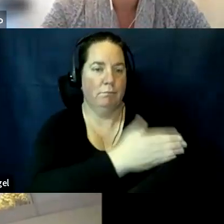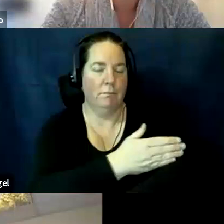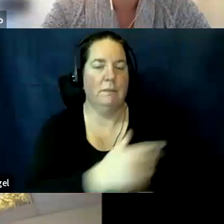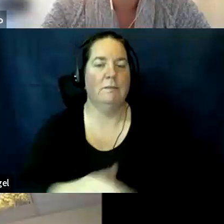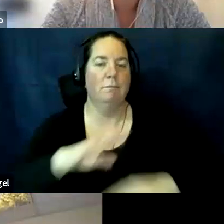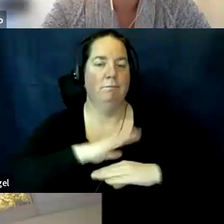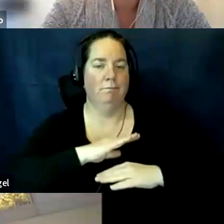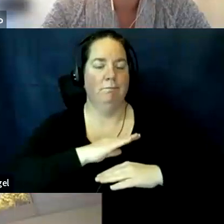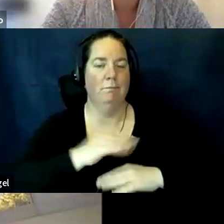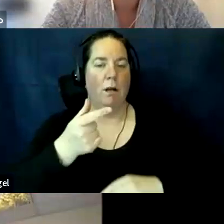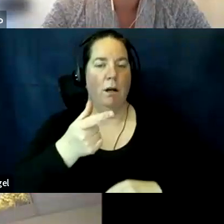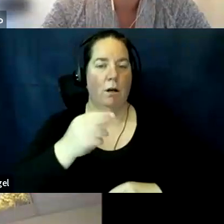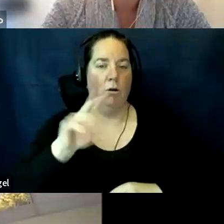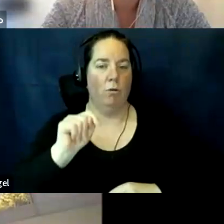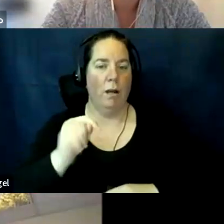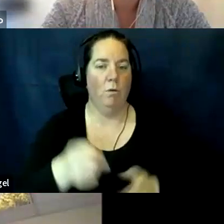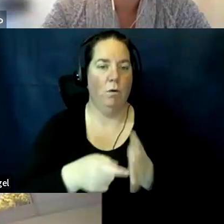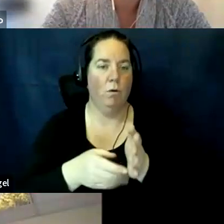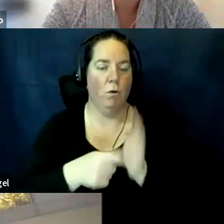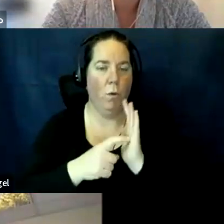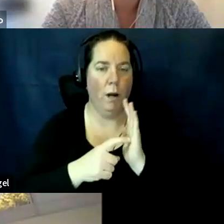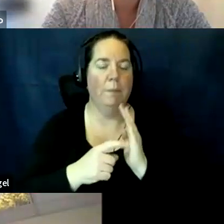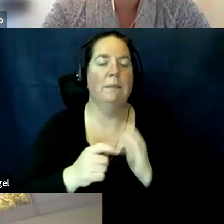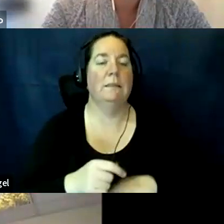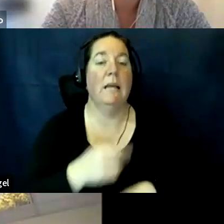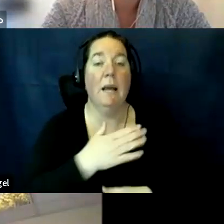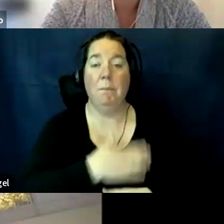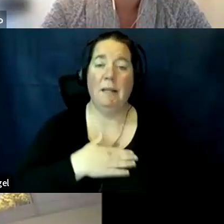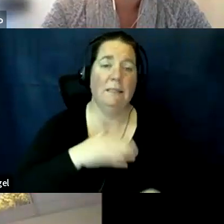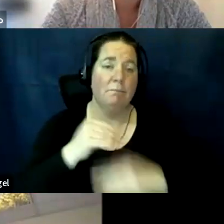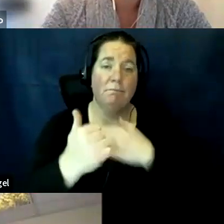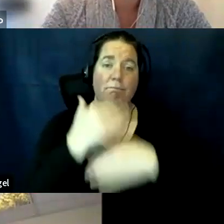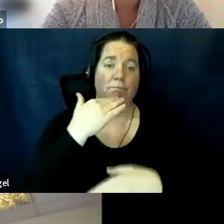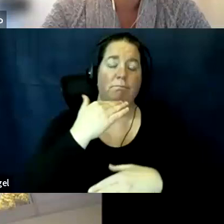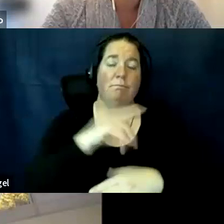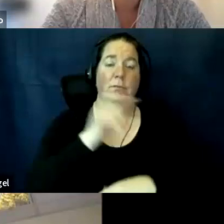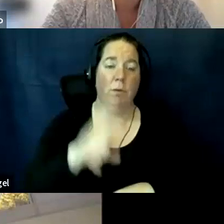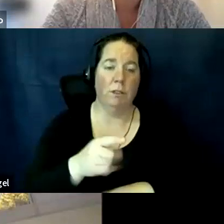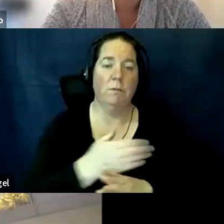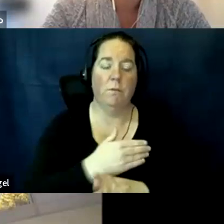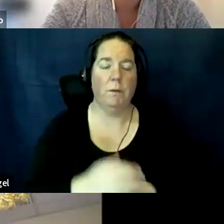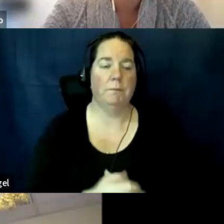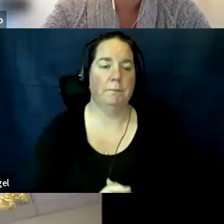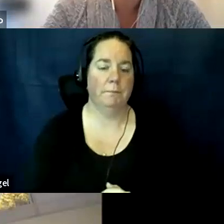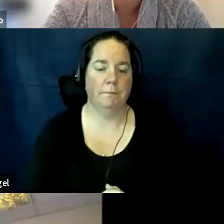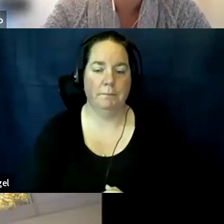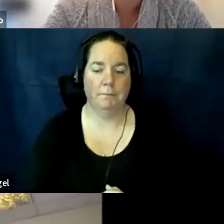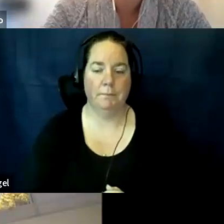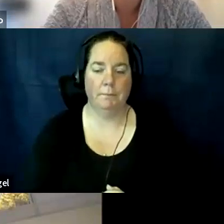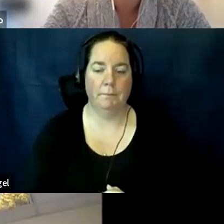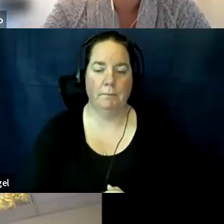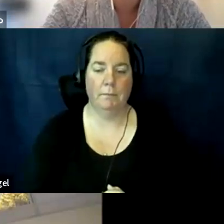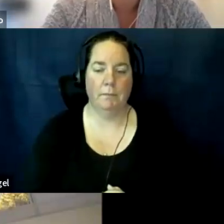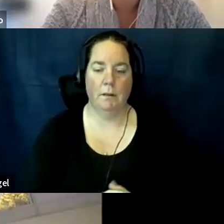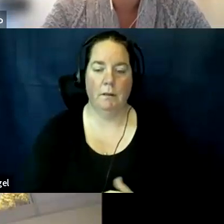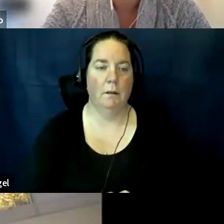requirements. And again, please feel free to send questions ahead of time before our next session next week. So